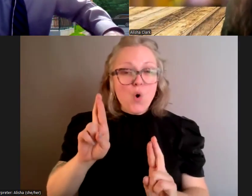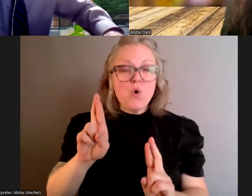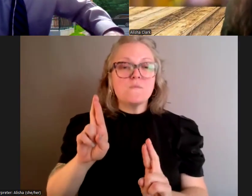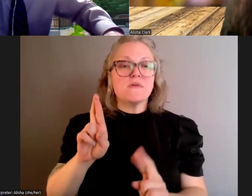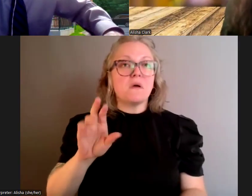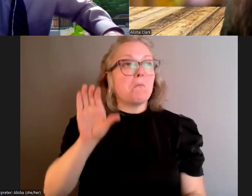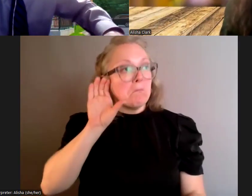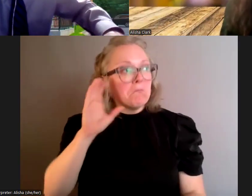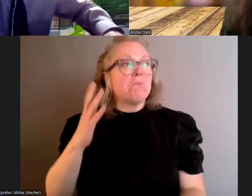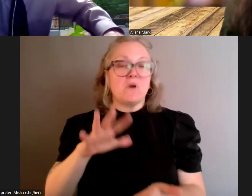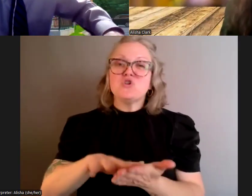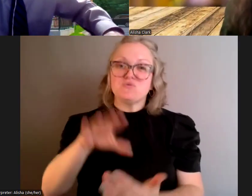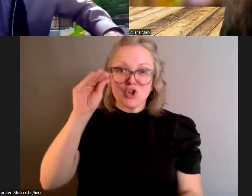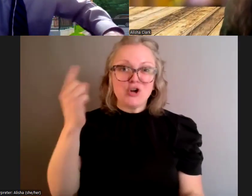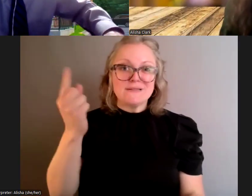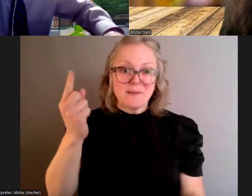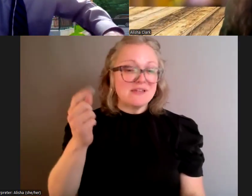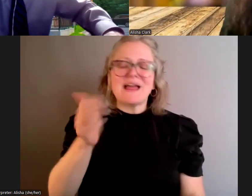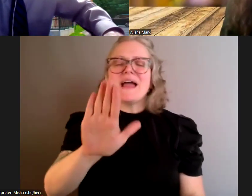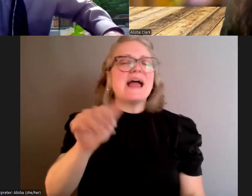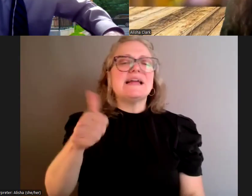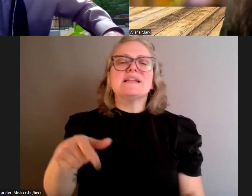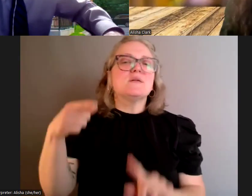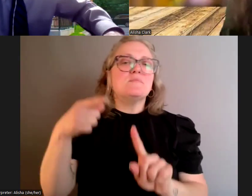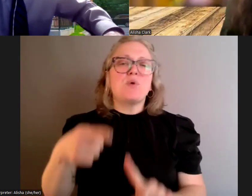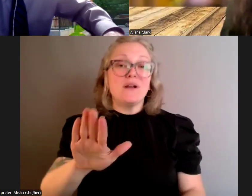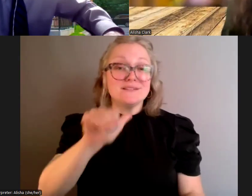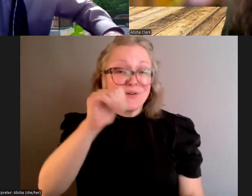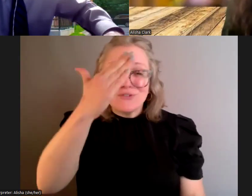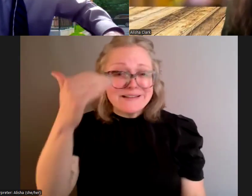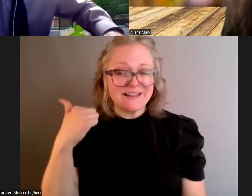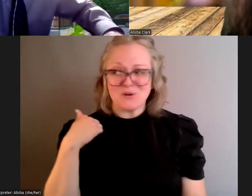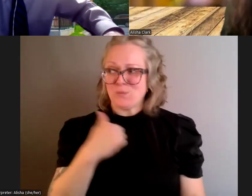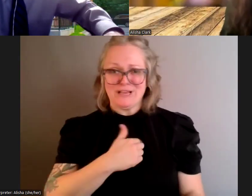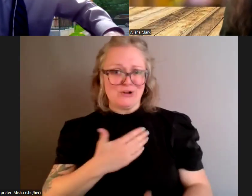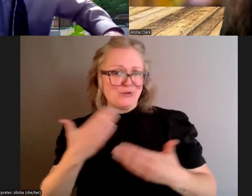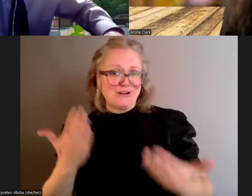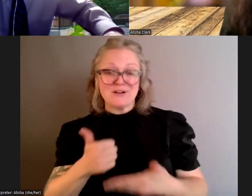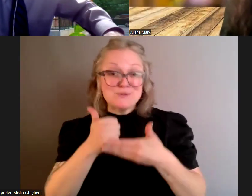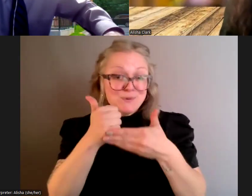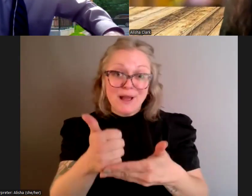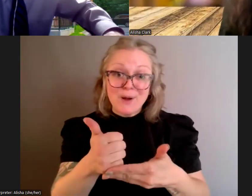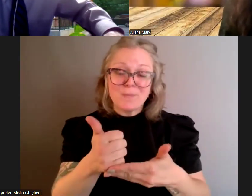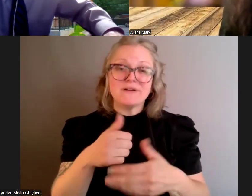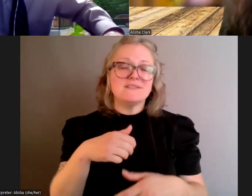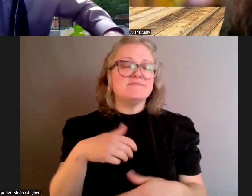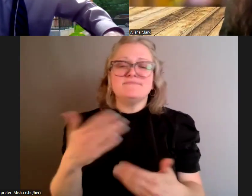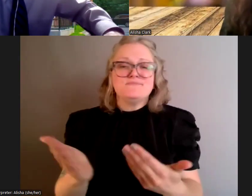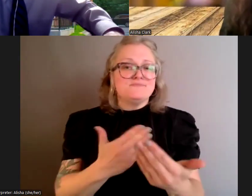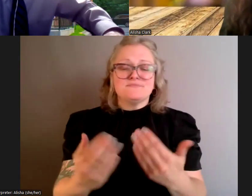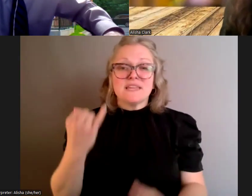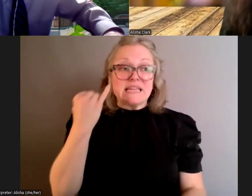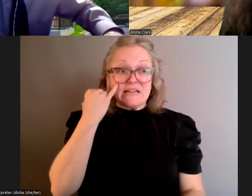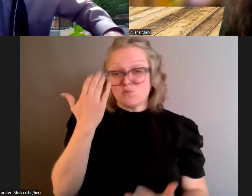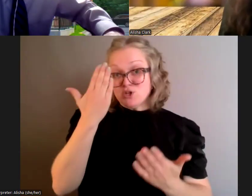something. And at any point, don't forget that we are here to help, even if we might